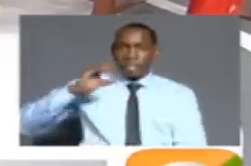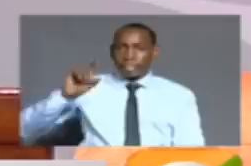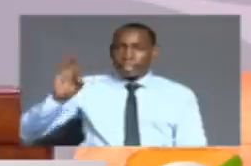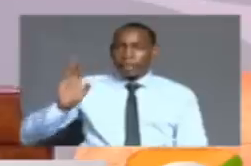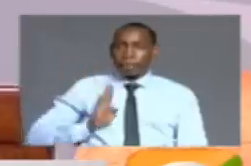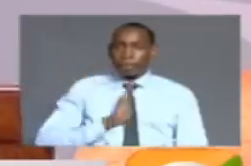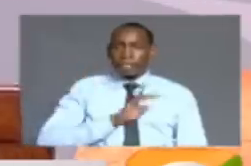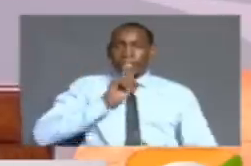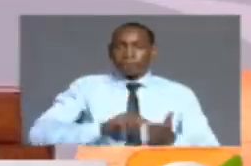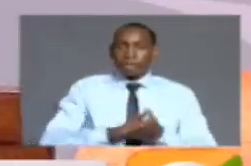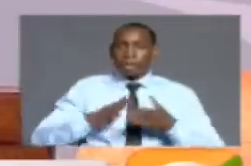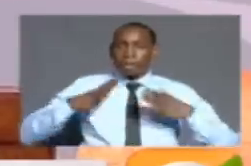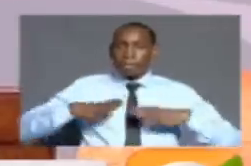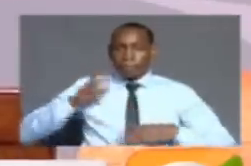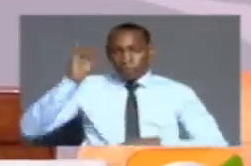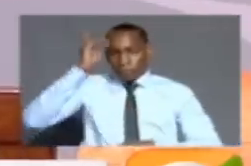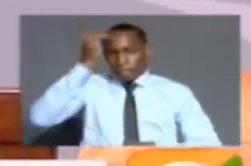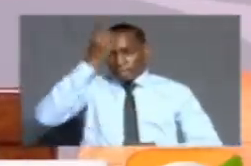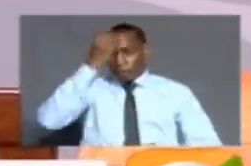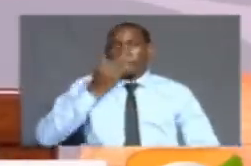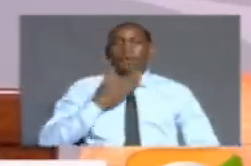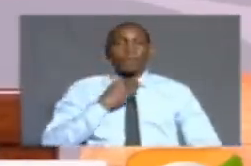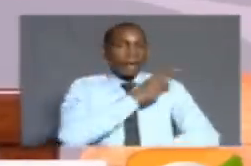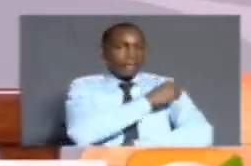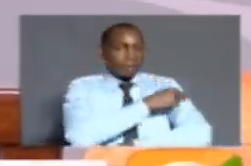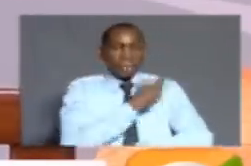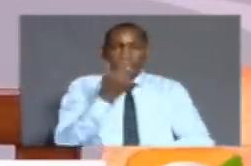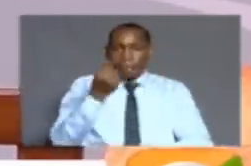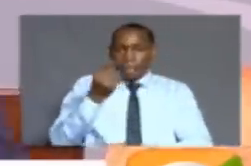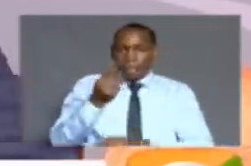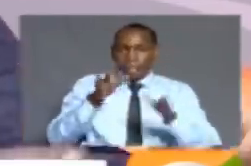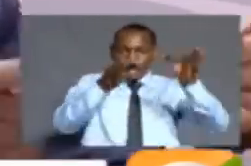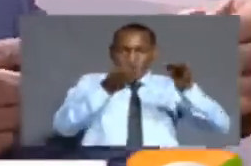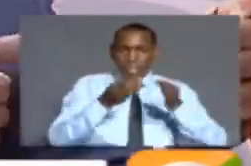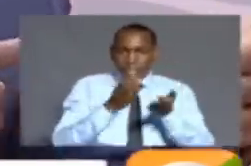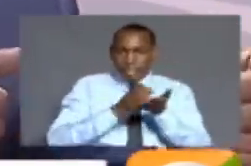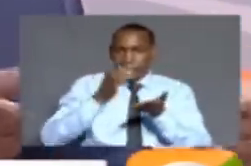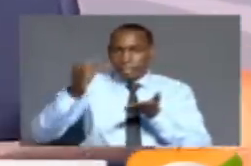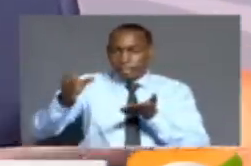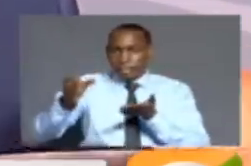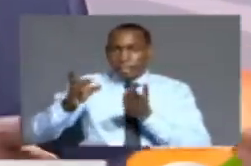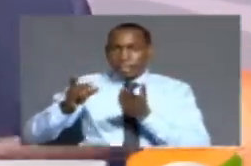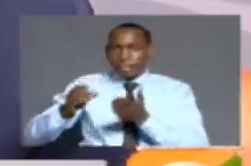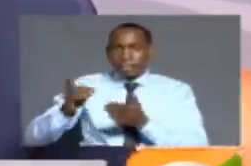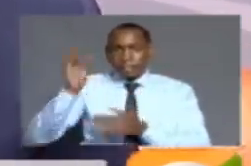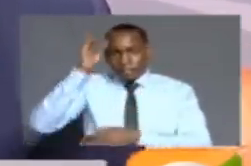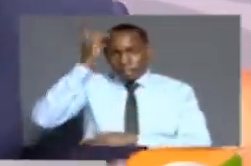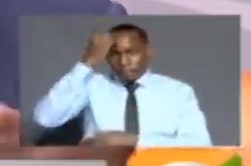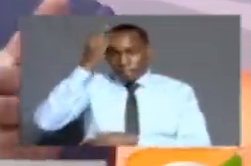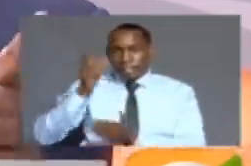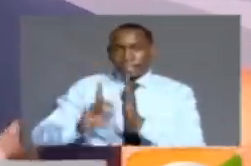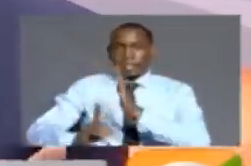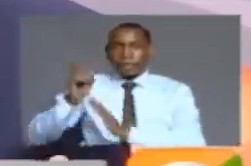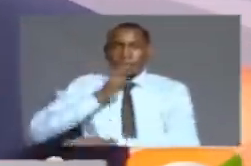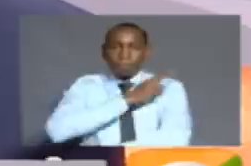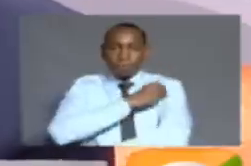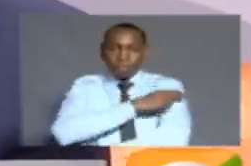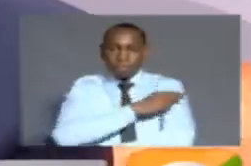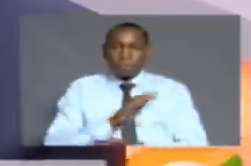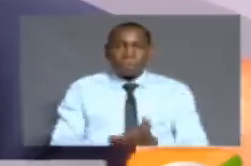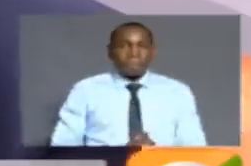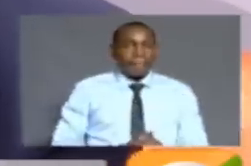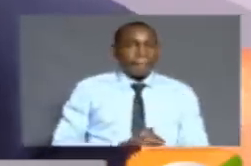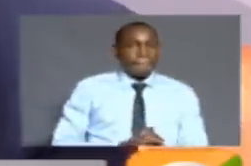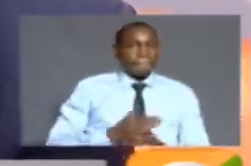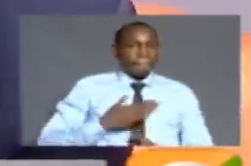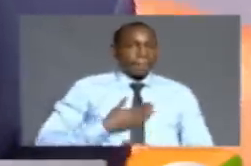people of Dagoretti South want a clinic. That money will leave treasury going to Dagoretti South as a clinic. Let me tell you, and I'm